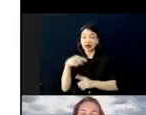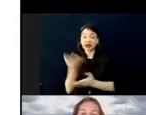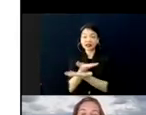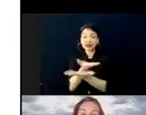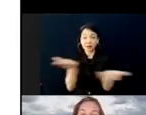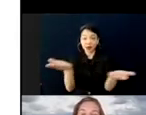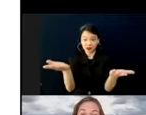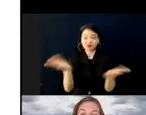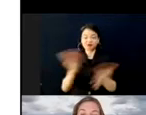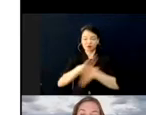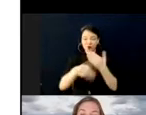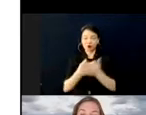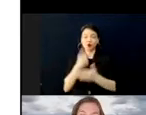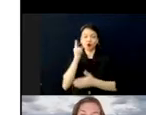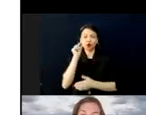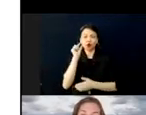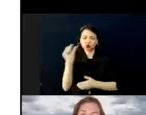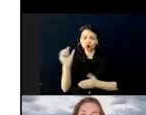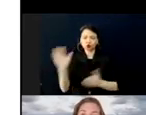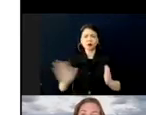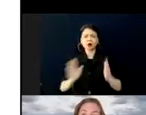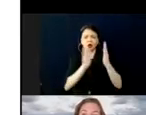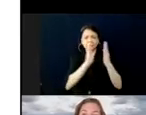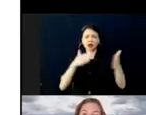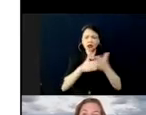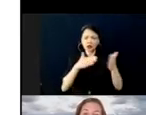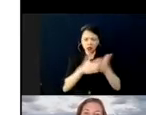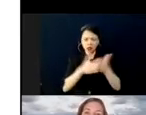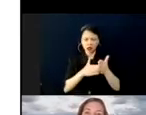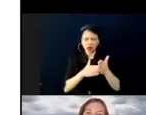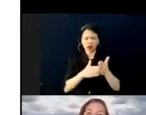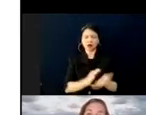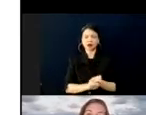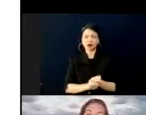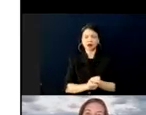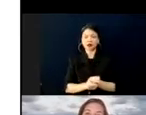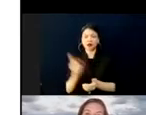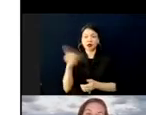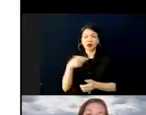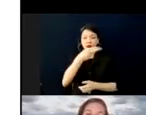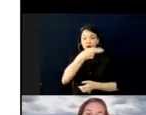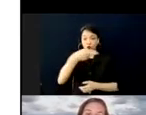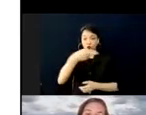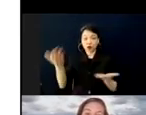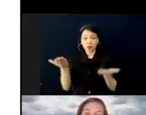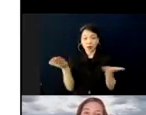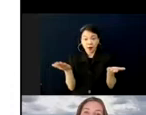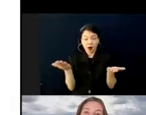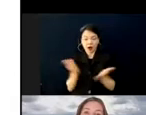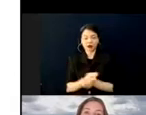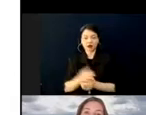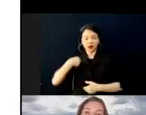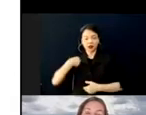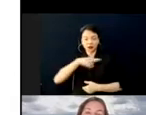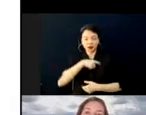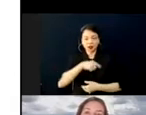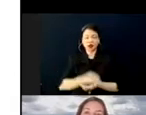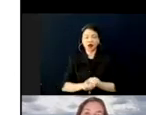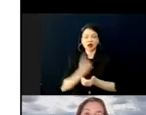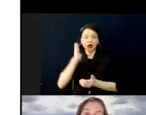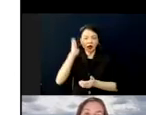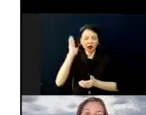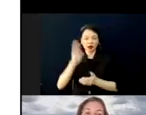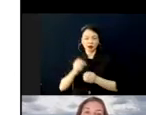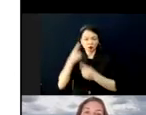Indonesia is facing today. And we hope to do knowledge sharing within the context of that learning collaborative that will then lead to